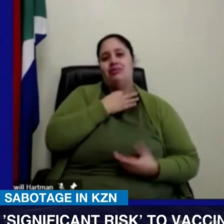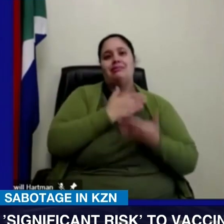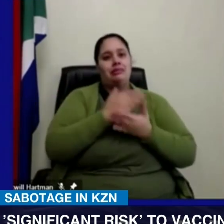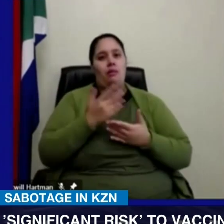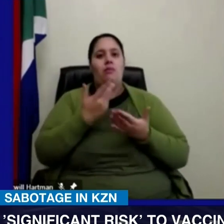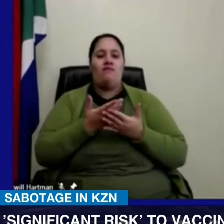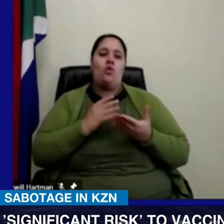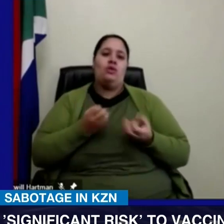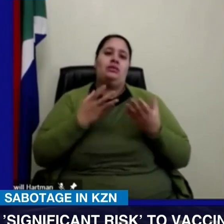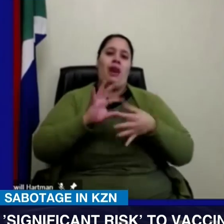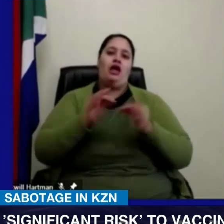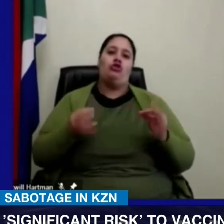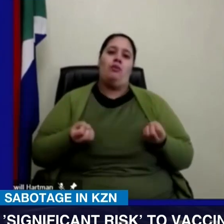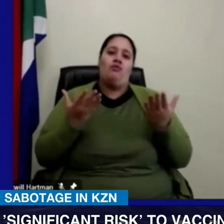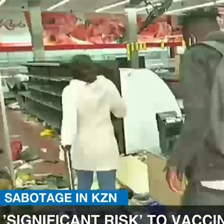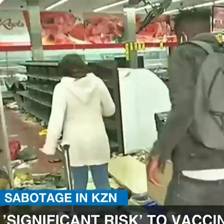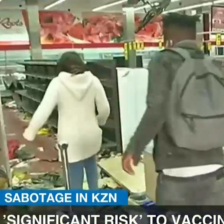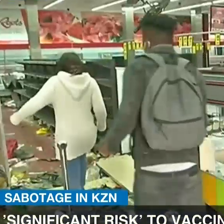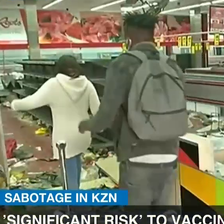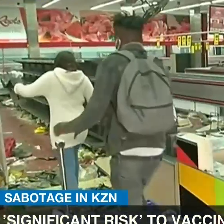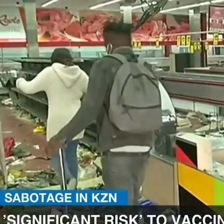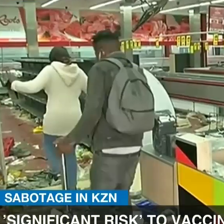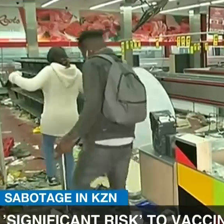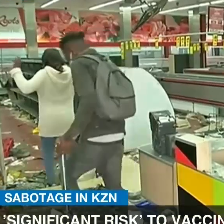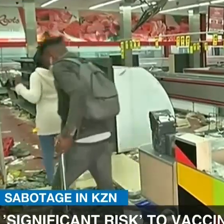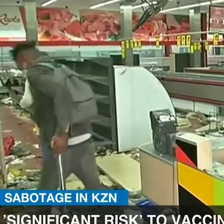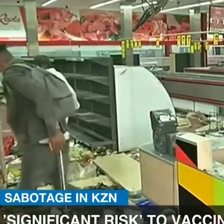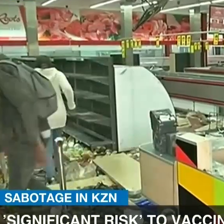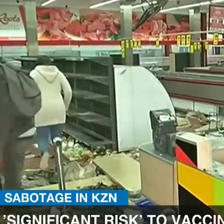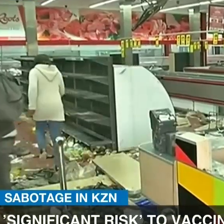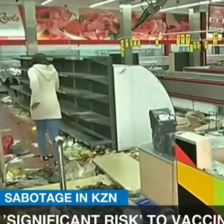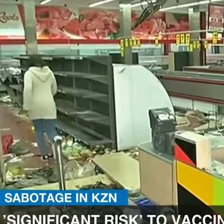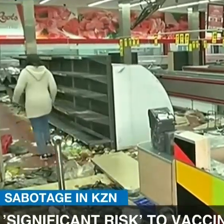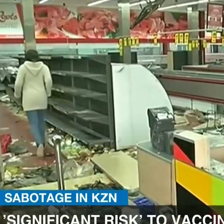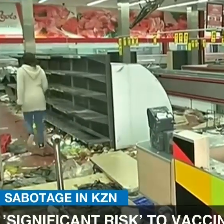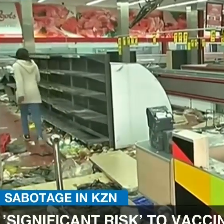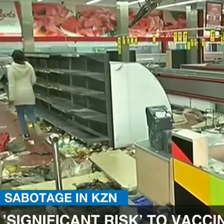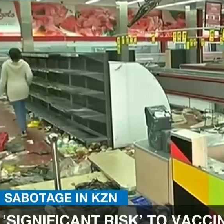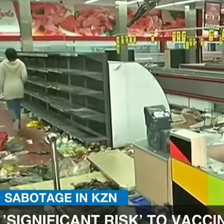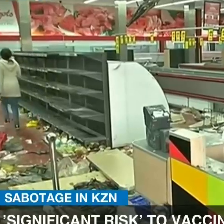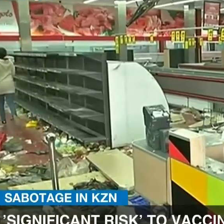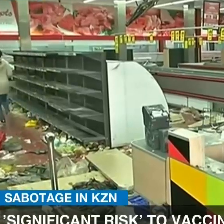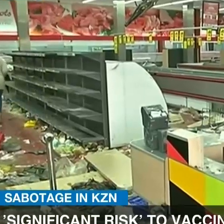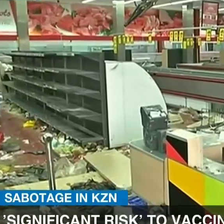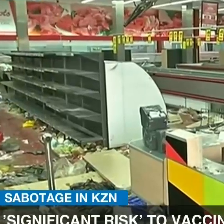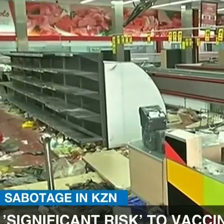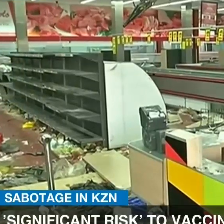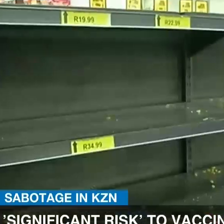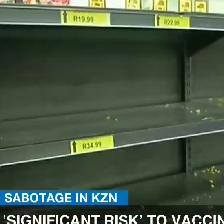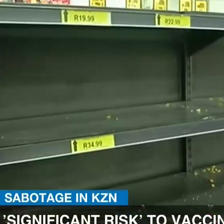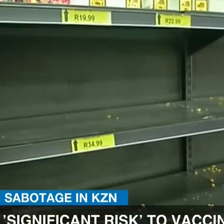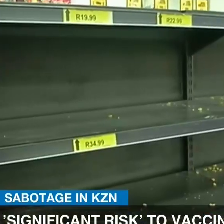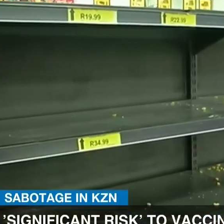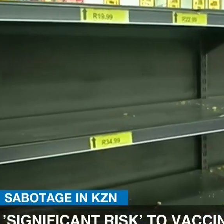supply chain because of what has happened in KZN. But the Western Cape says it's also on hand to assist provinces that are in